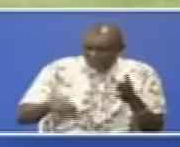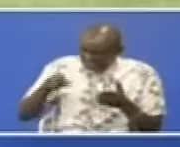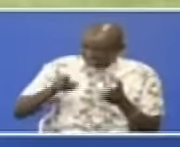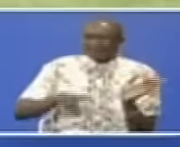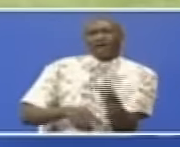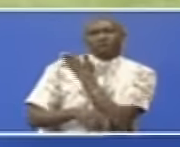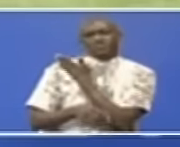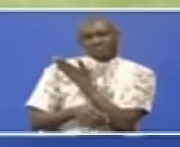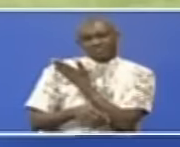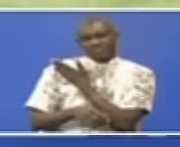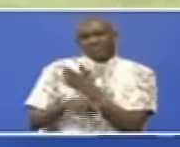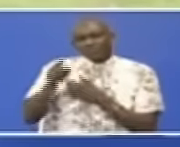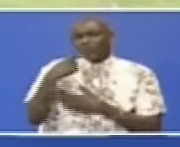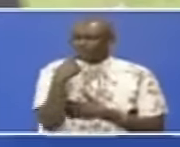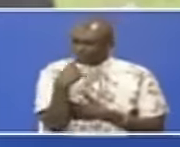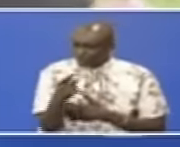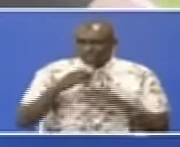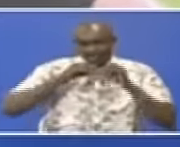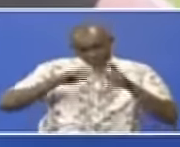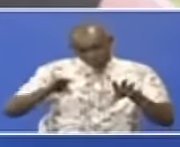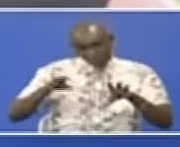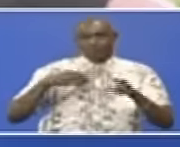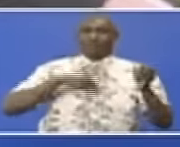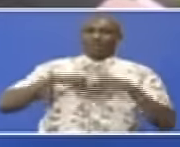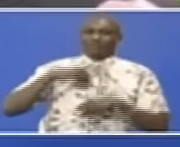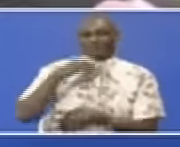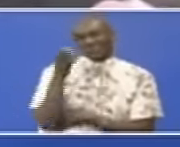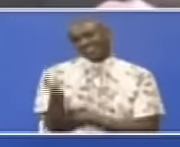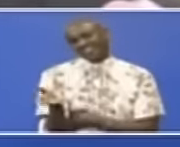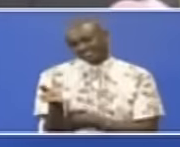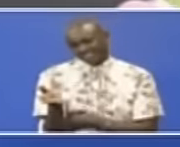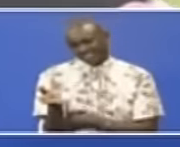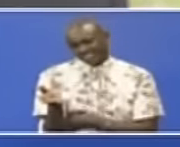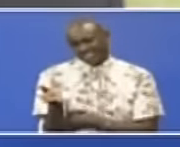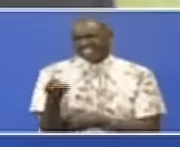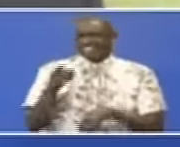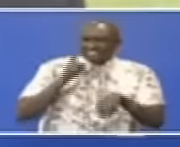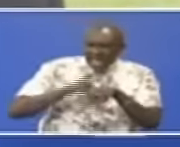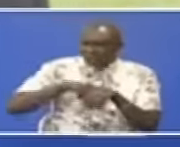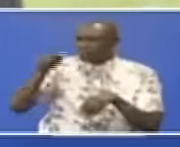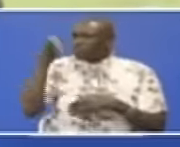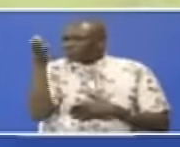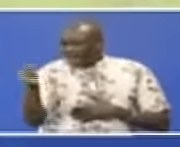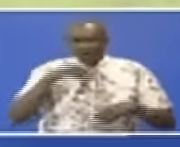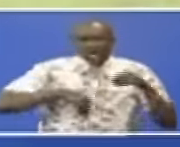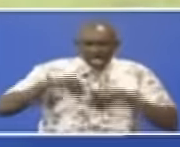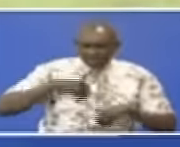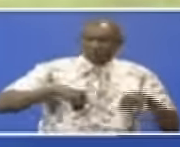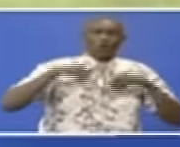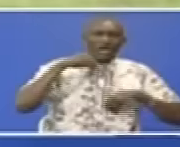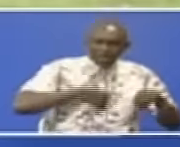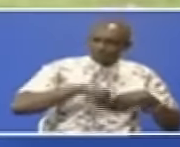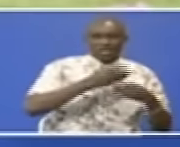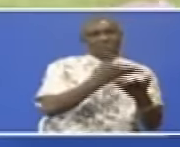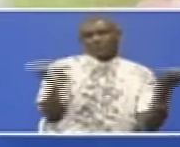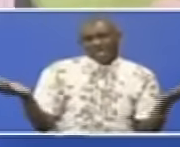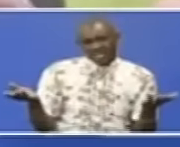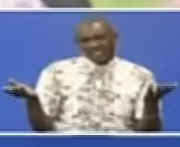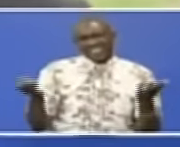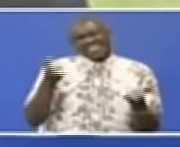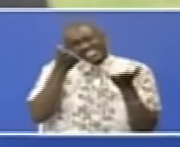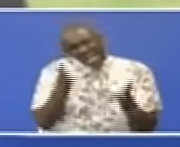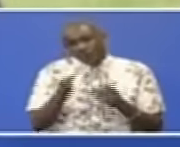out. Tumeambia mambo ya devolution, ufisadi ndio hiyo iko hapa. Everywhere you go, it is corruption, corruption, corruption.